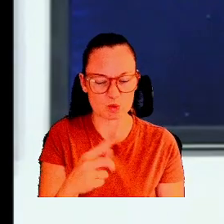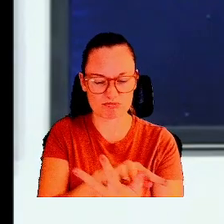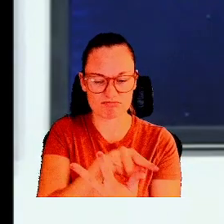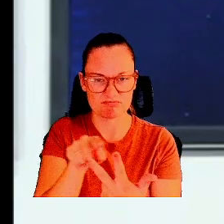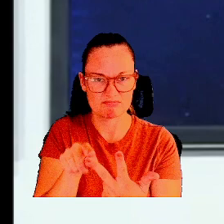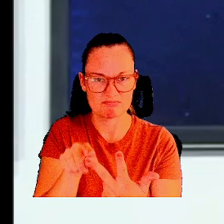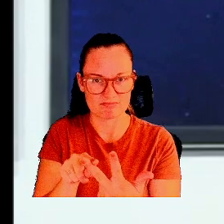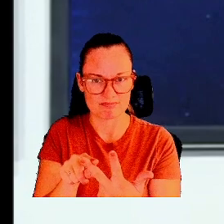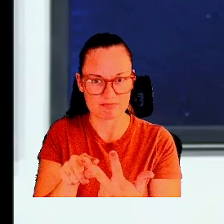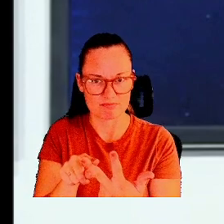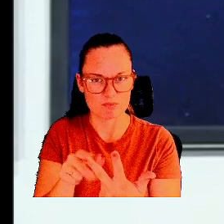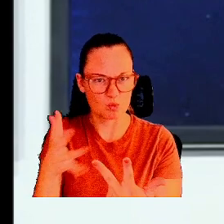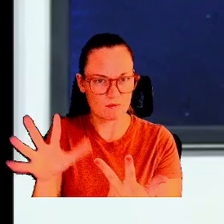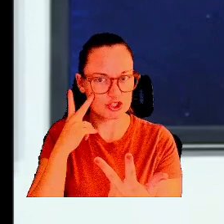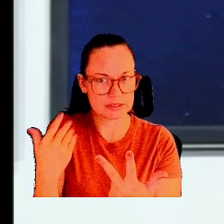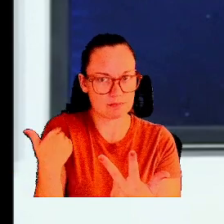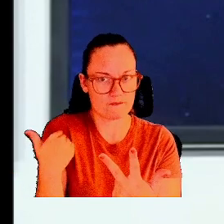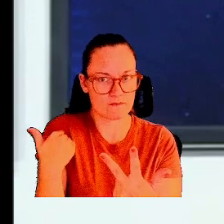before.